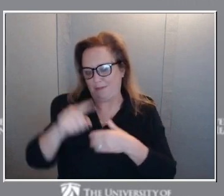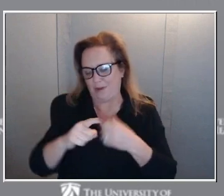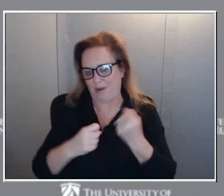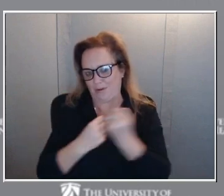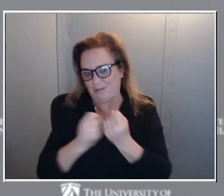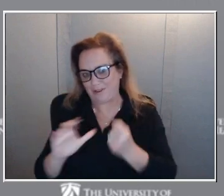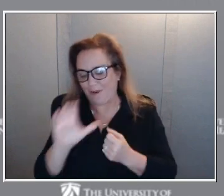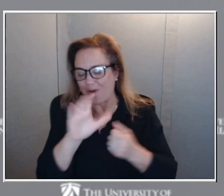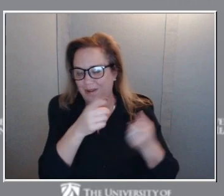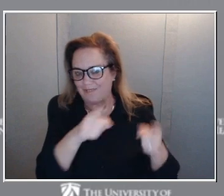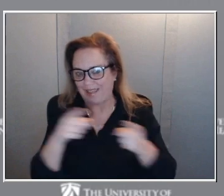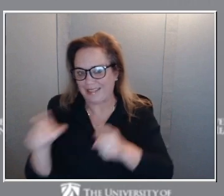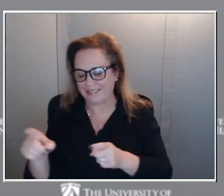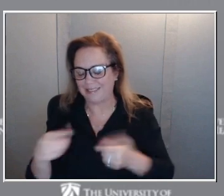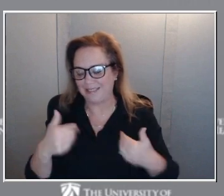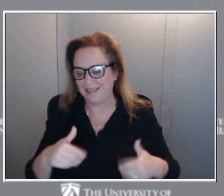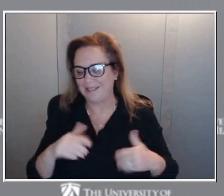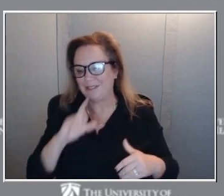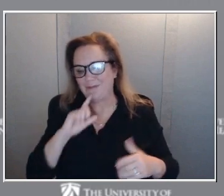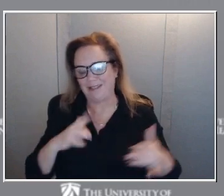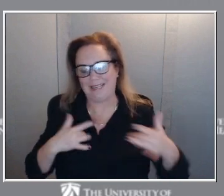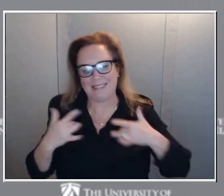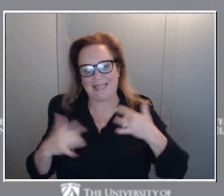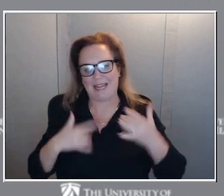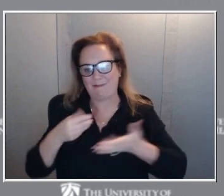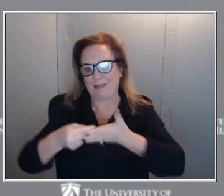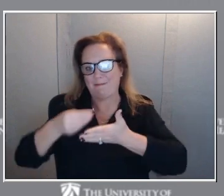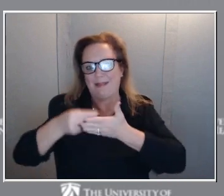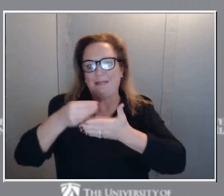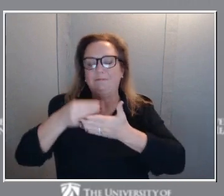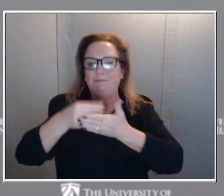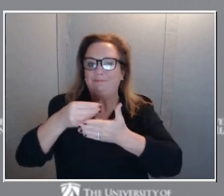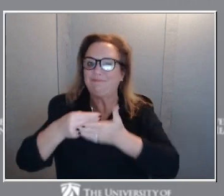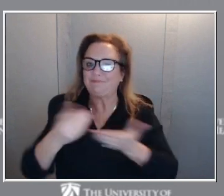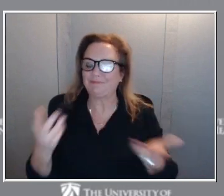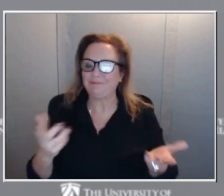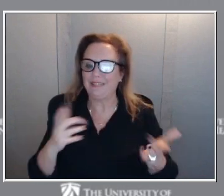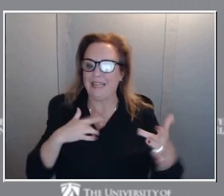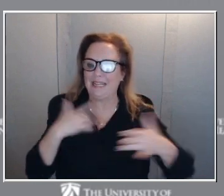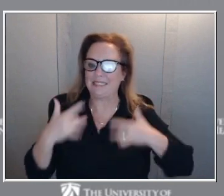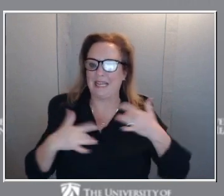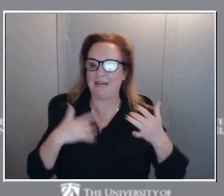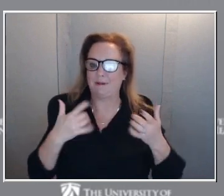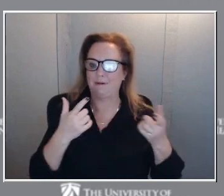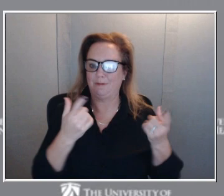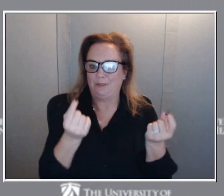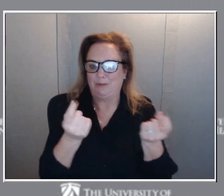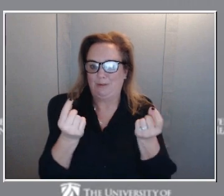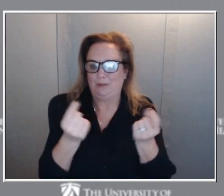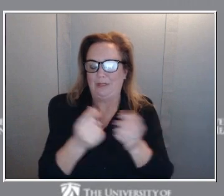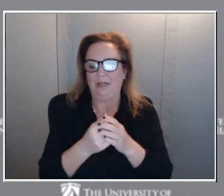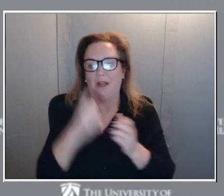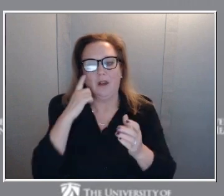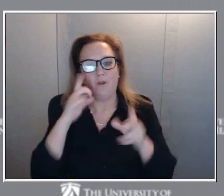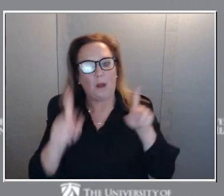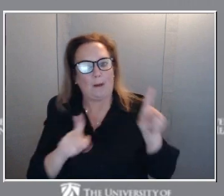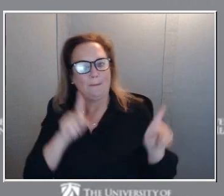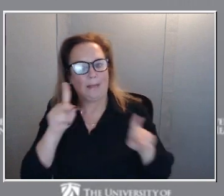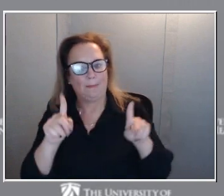own events. Yeah. So really excited about that grant, and we're really excited about what the events can bring. As far as what people